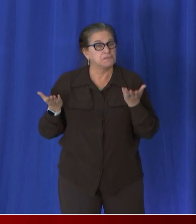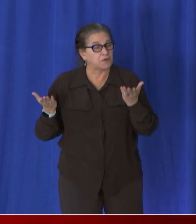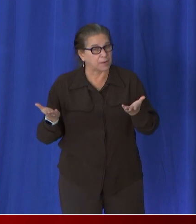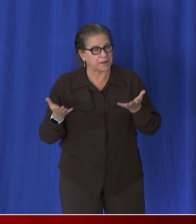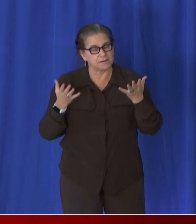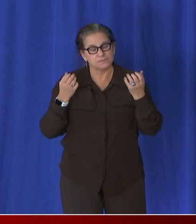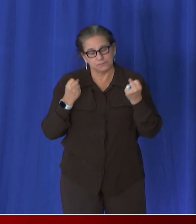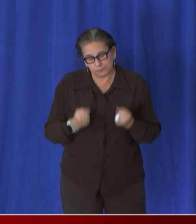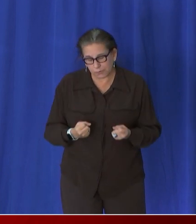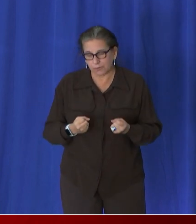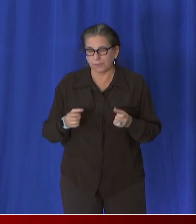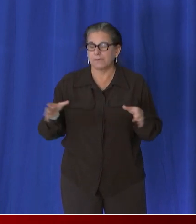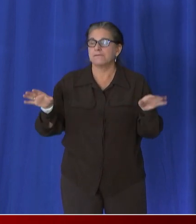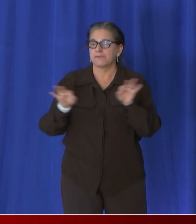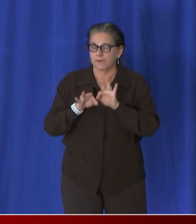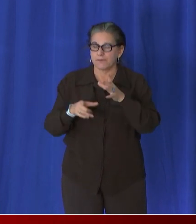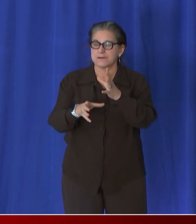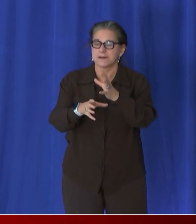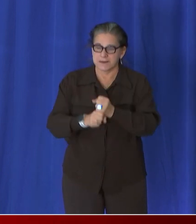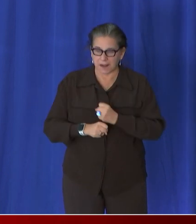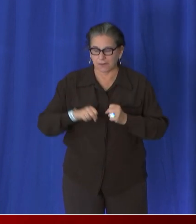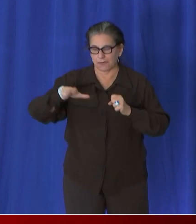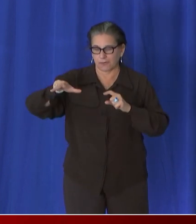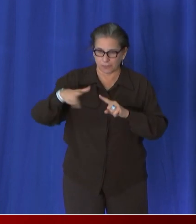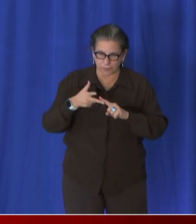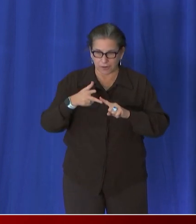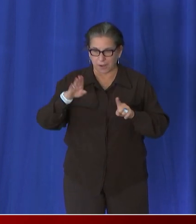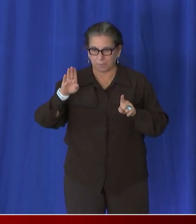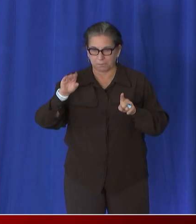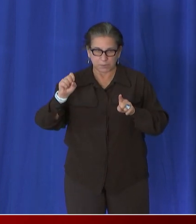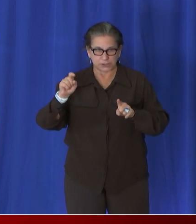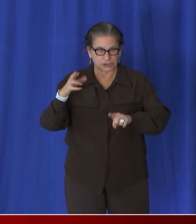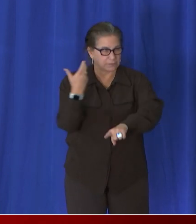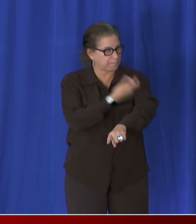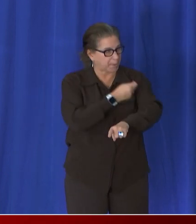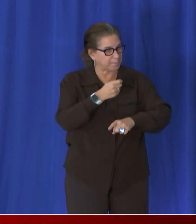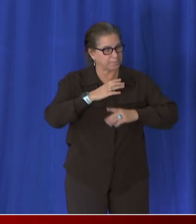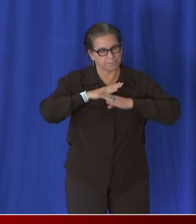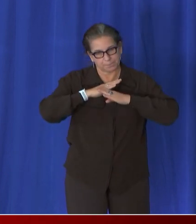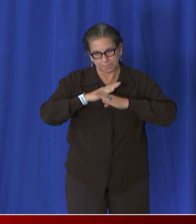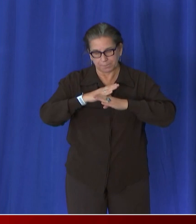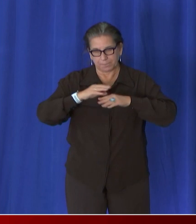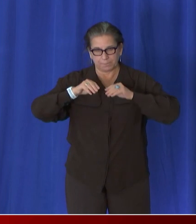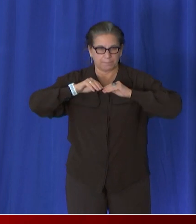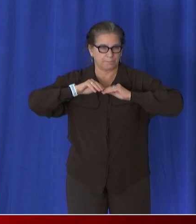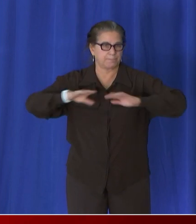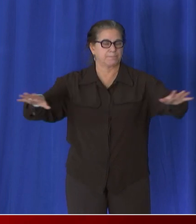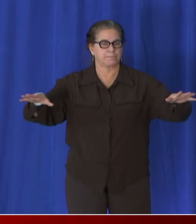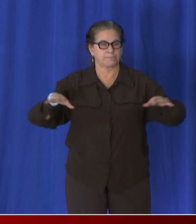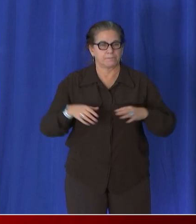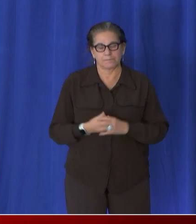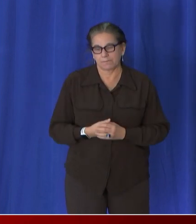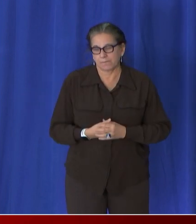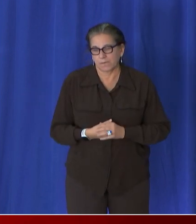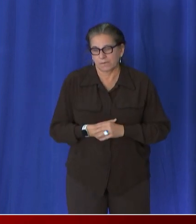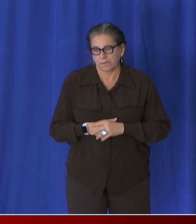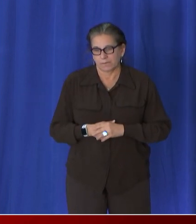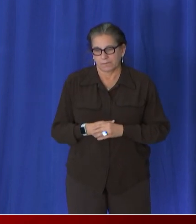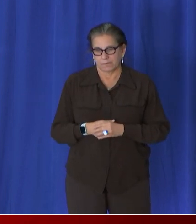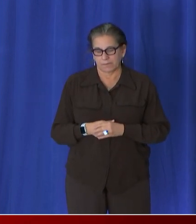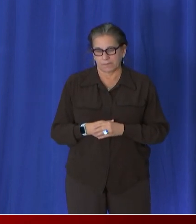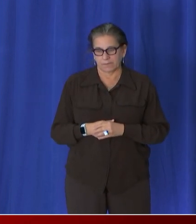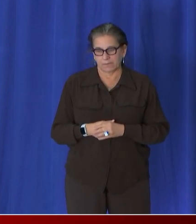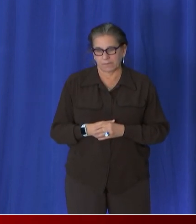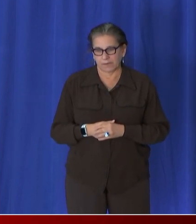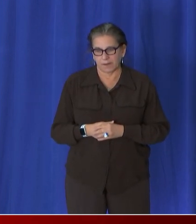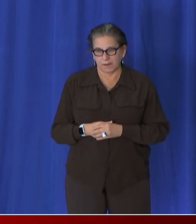spread. As we look at our vaccination rates around the community, we're very proud here in DC that our